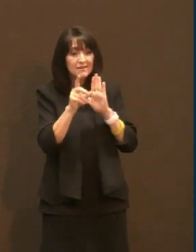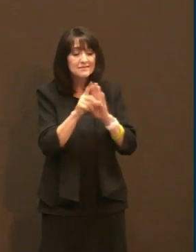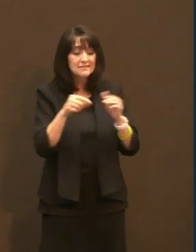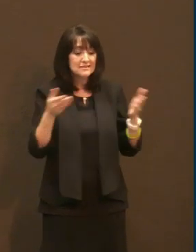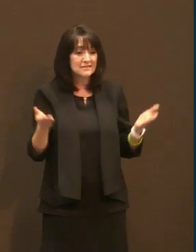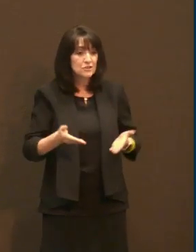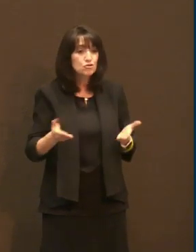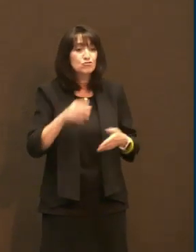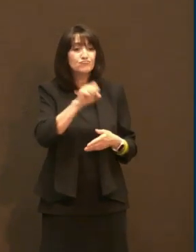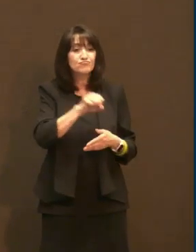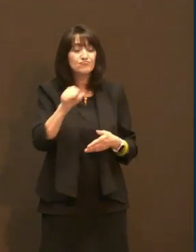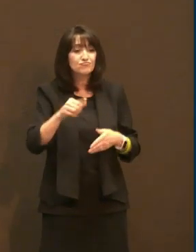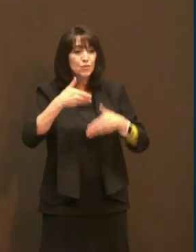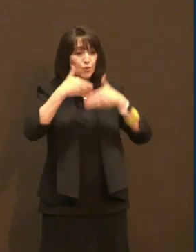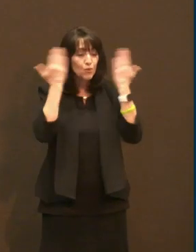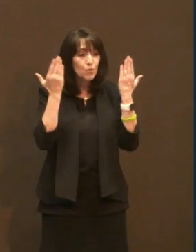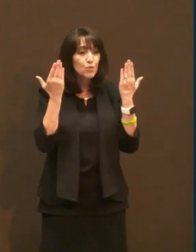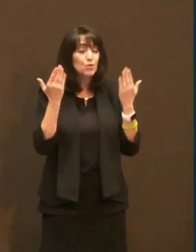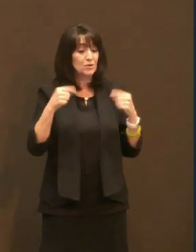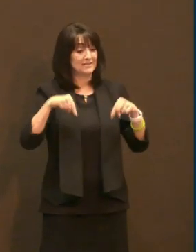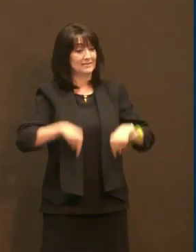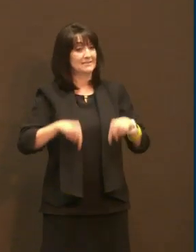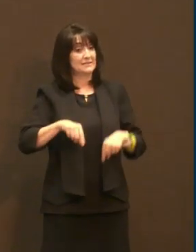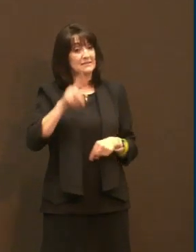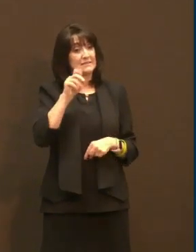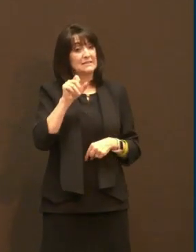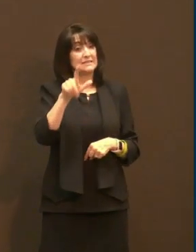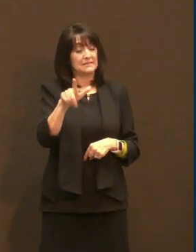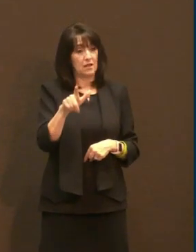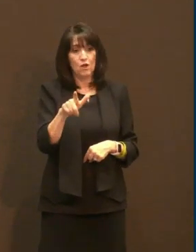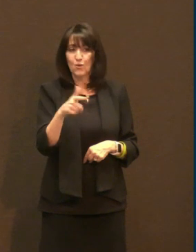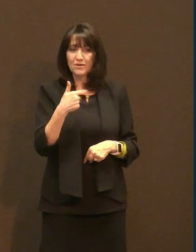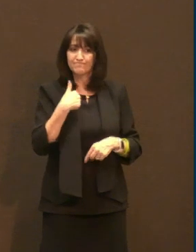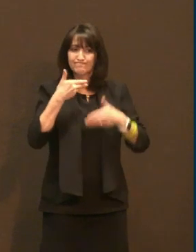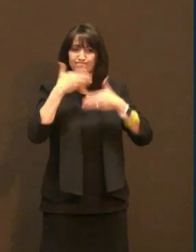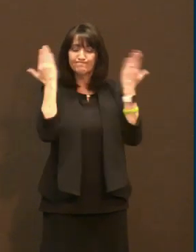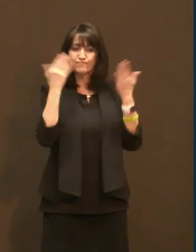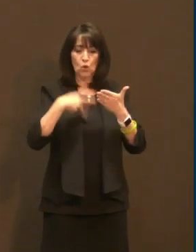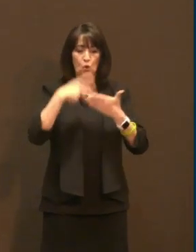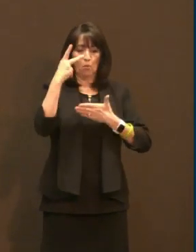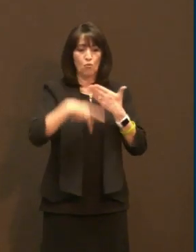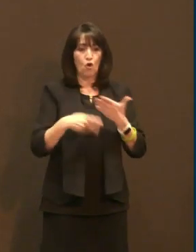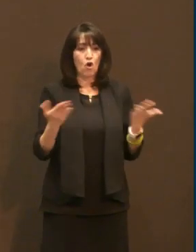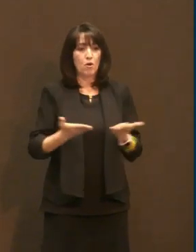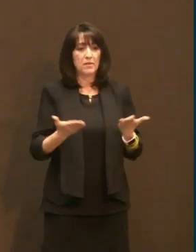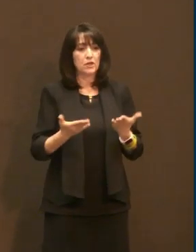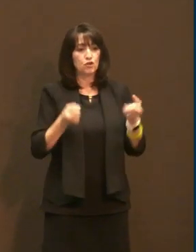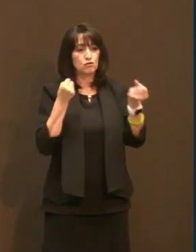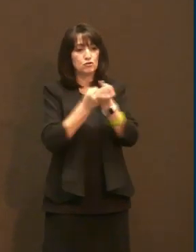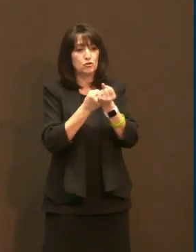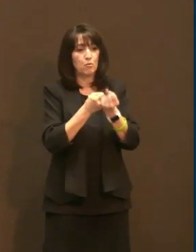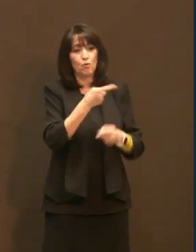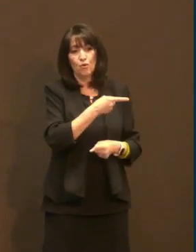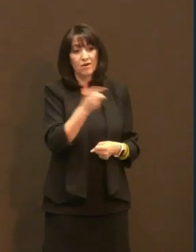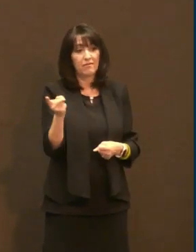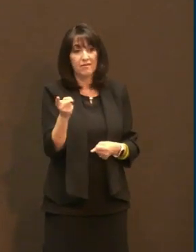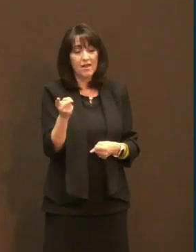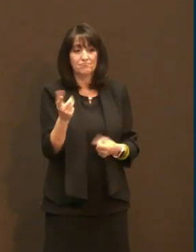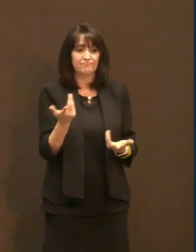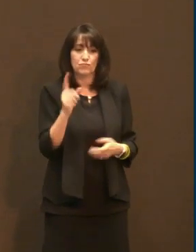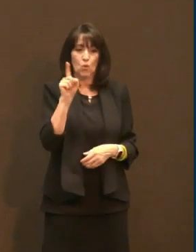that respect, we do have a program for small business owners, but we don't have a direct, other than